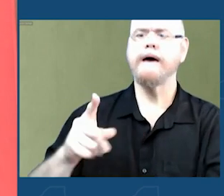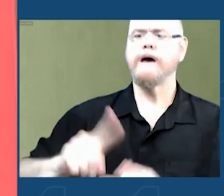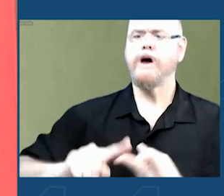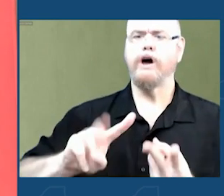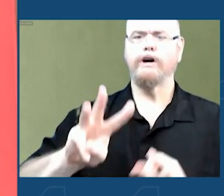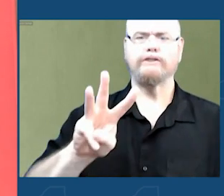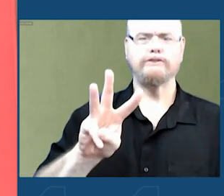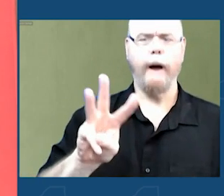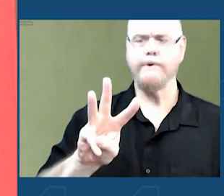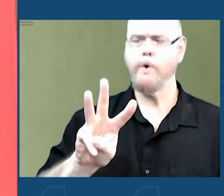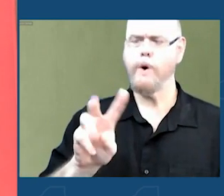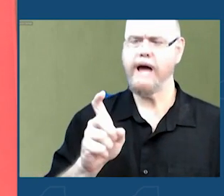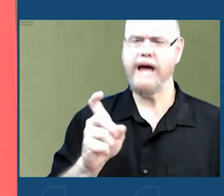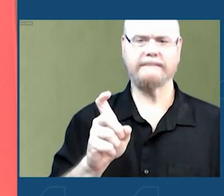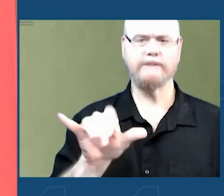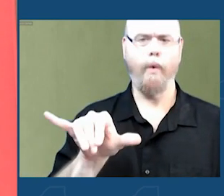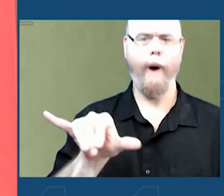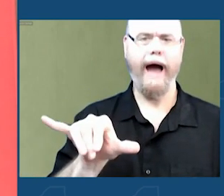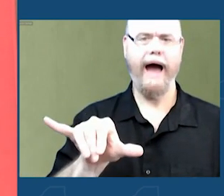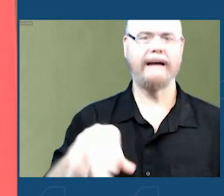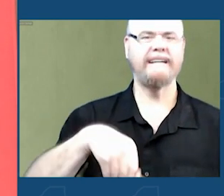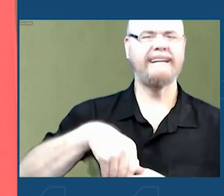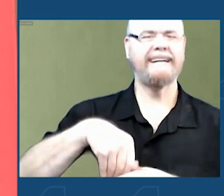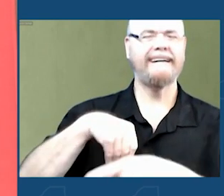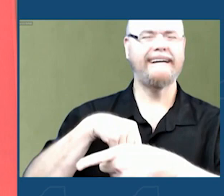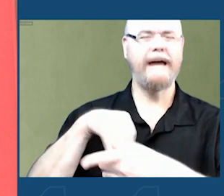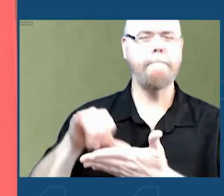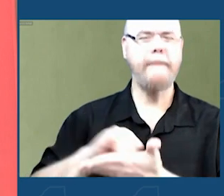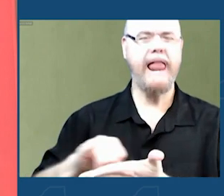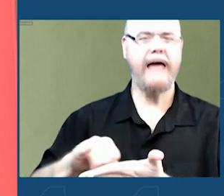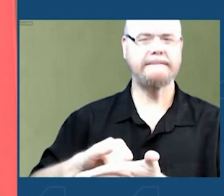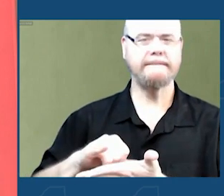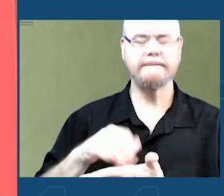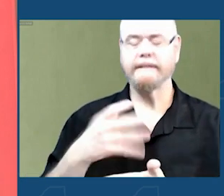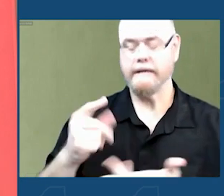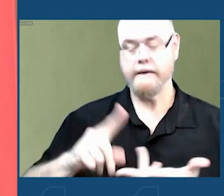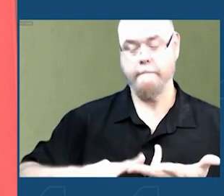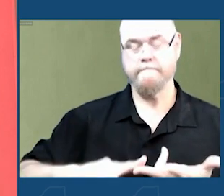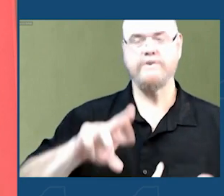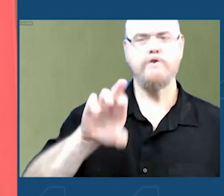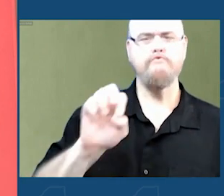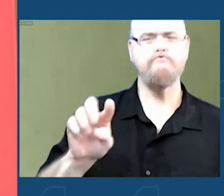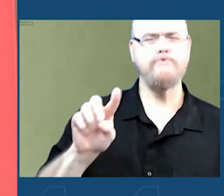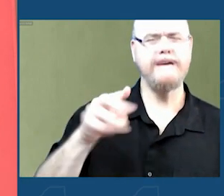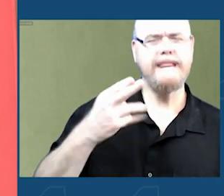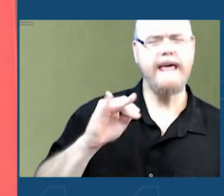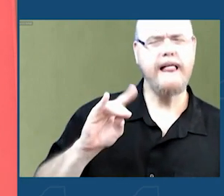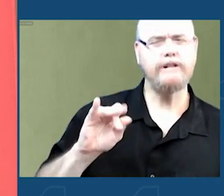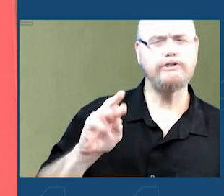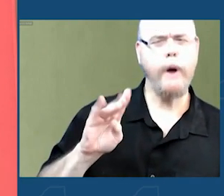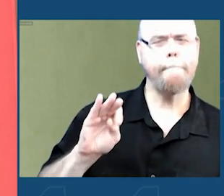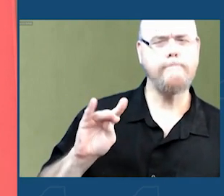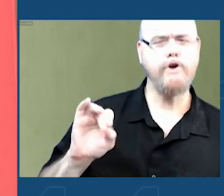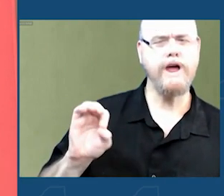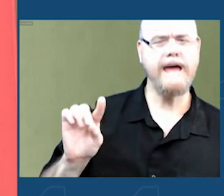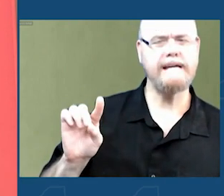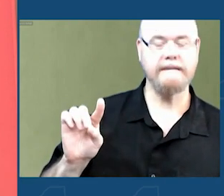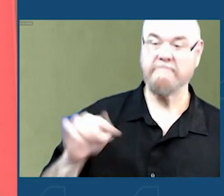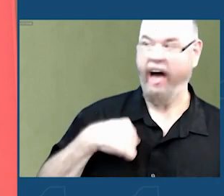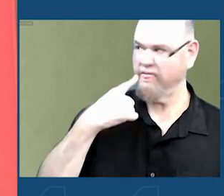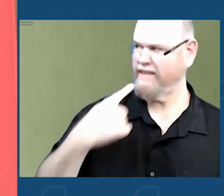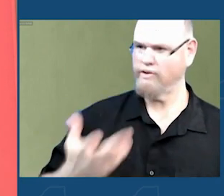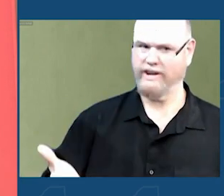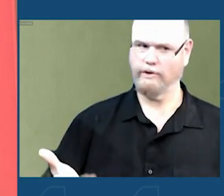WXY in Manhattan, and then Reed Hildebrand, I think they're here today as well. And